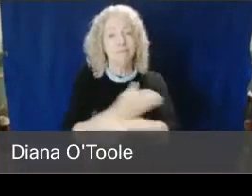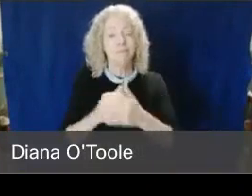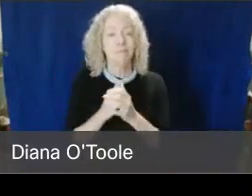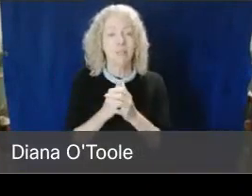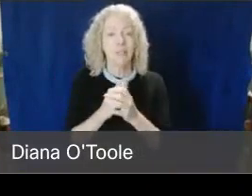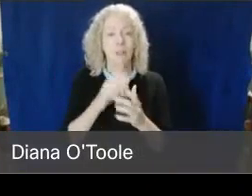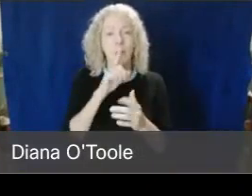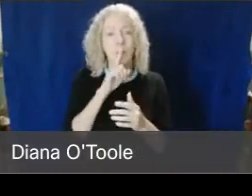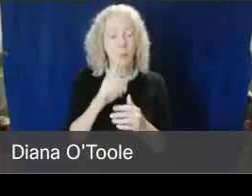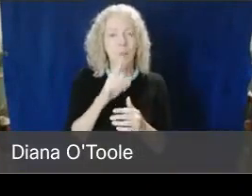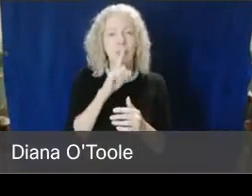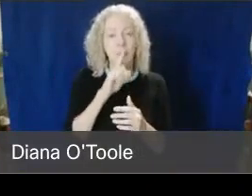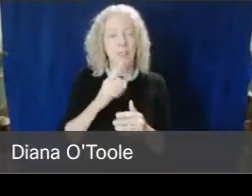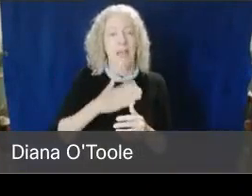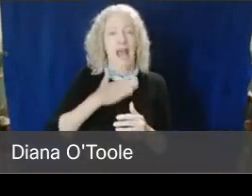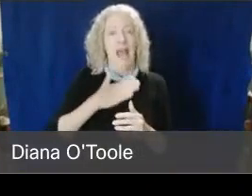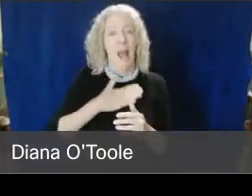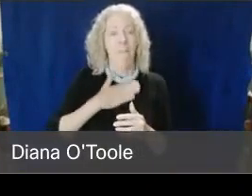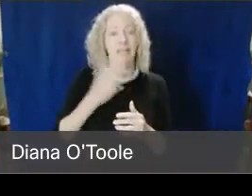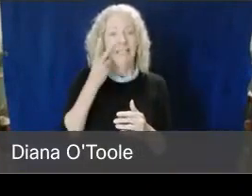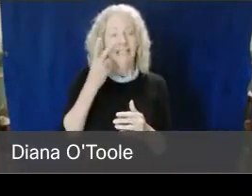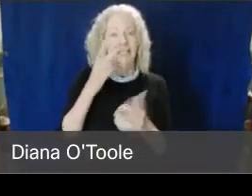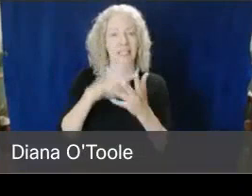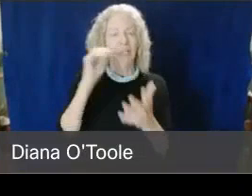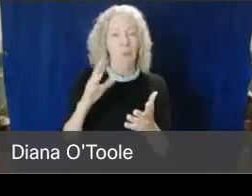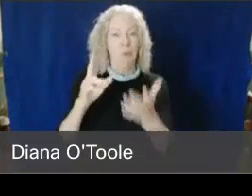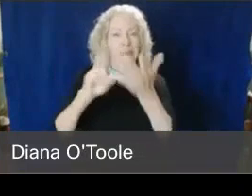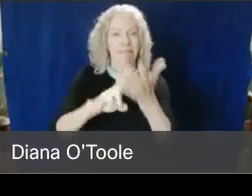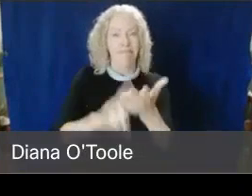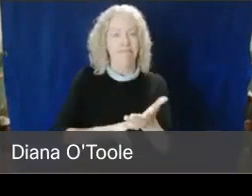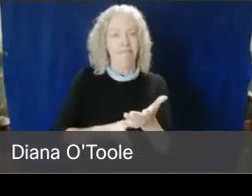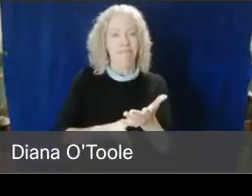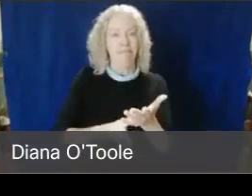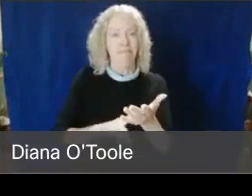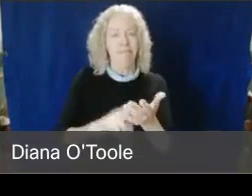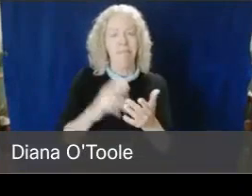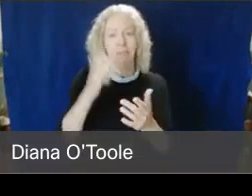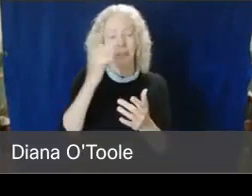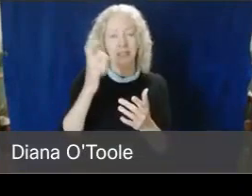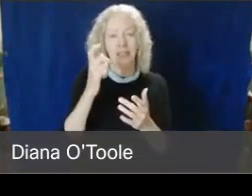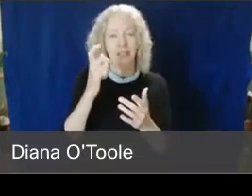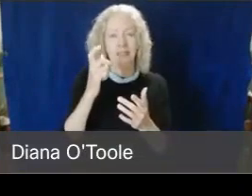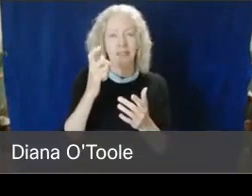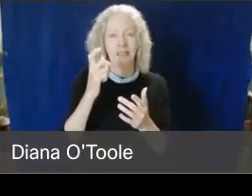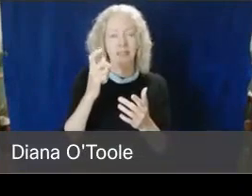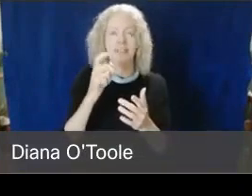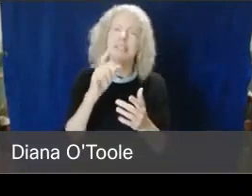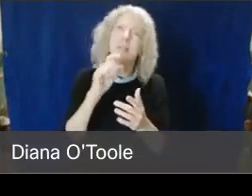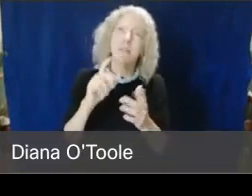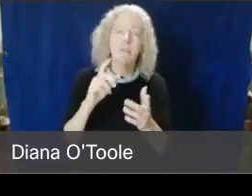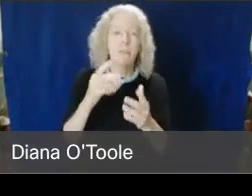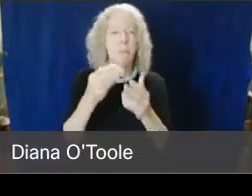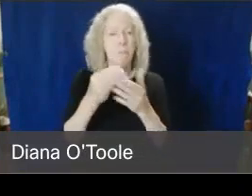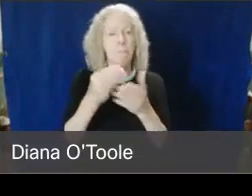really, really glad to see enrollment coming back, because certainly it impacts our budget. But it's not just our budget. It's also